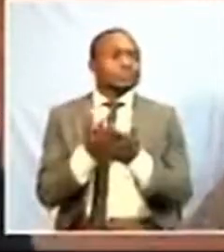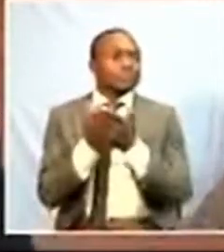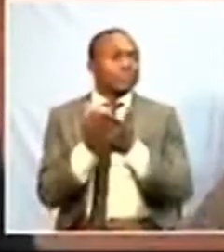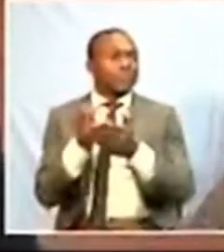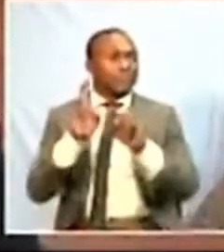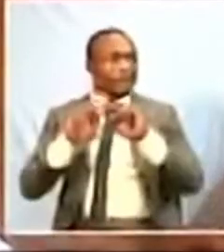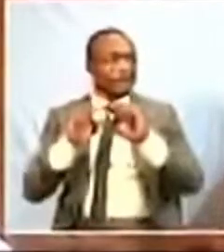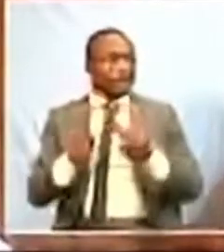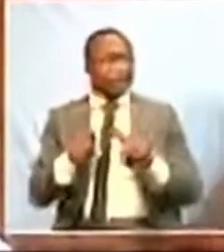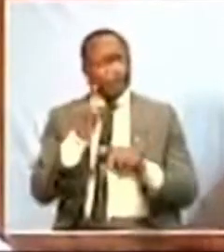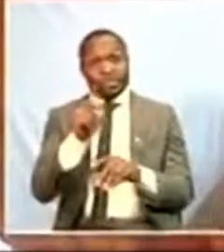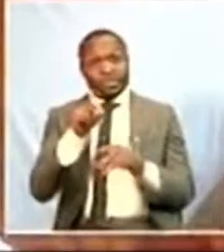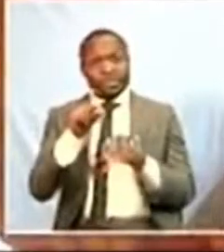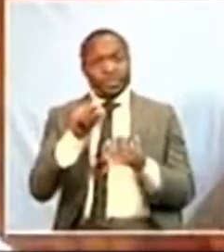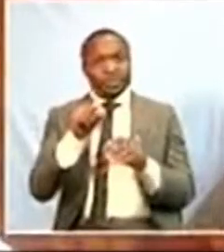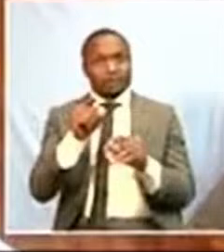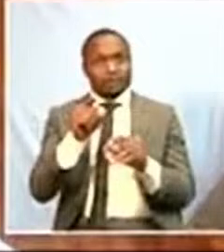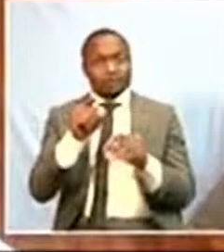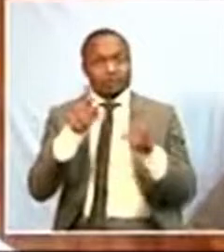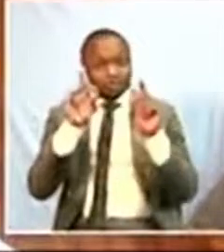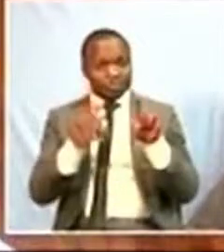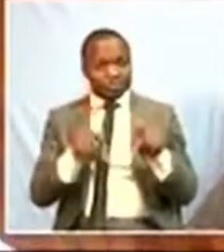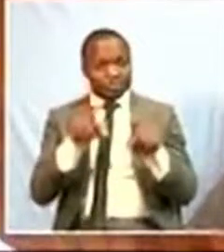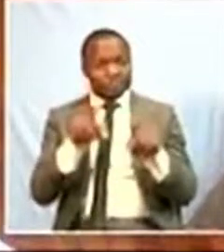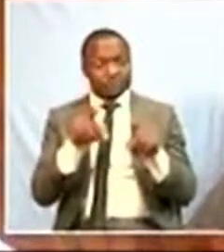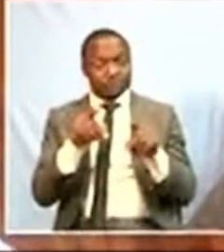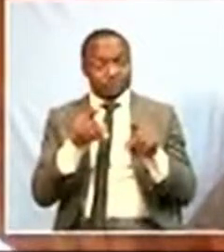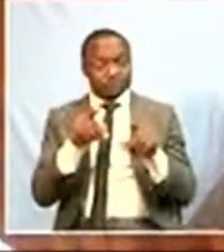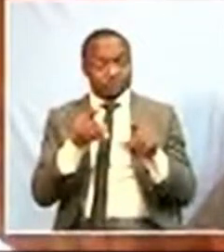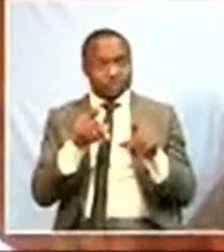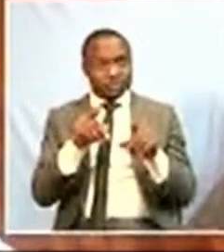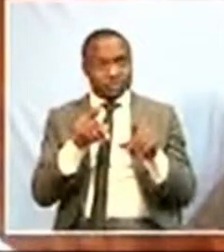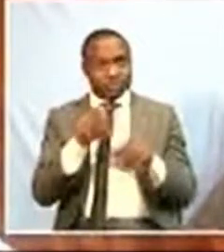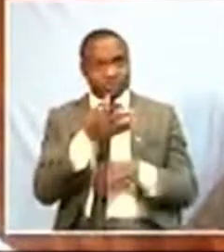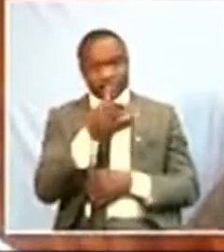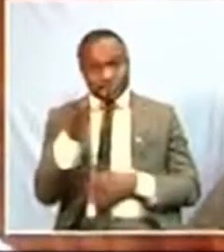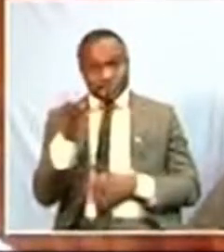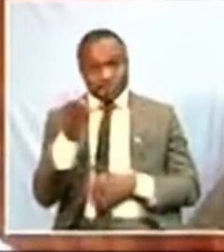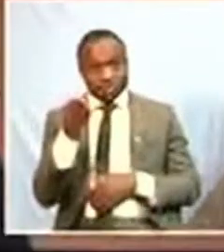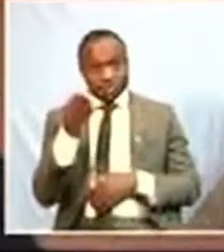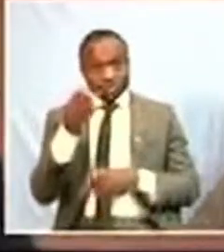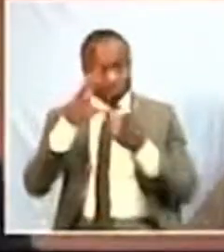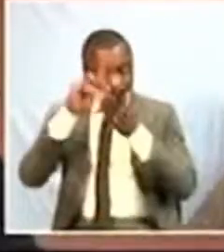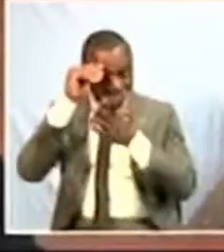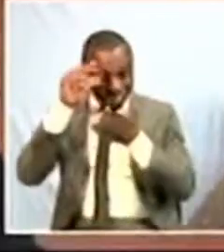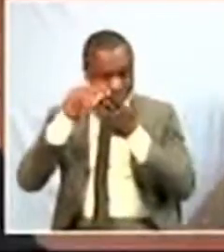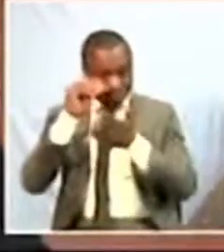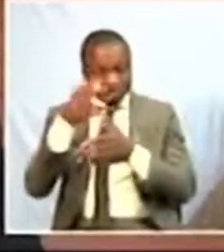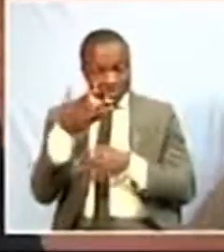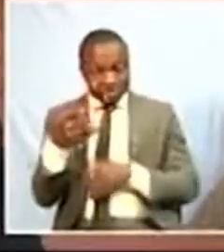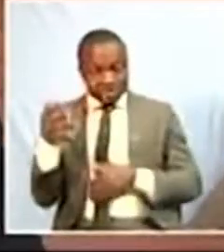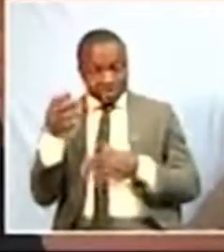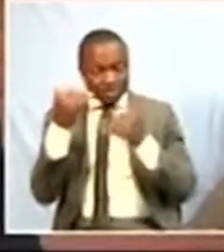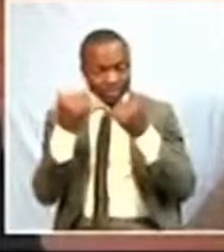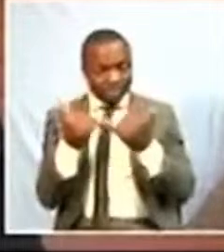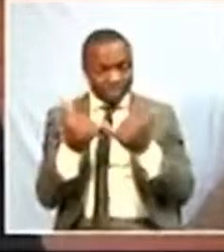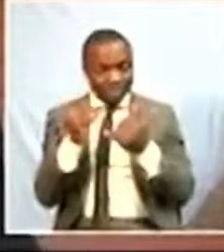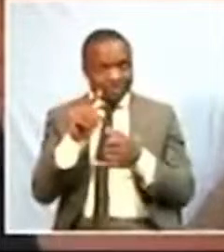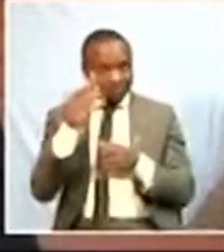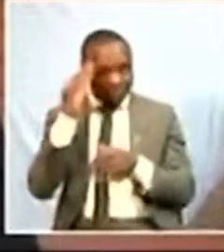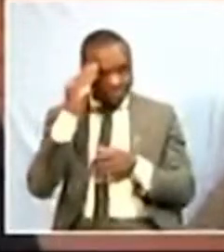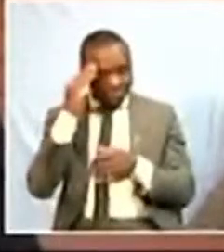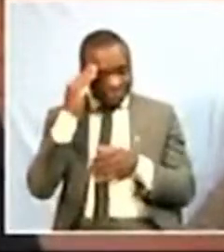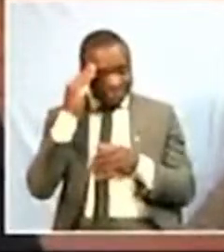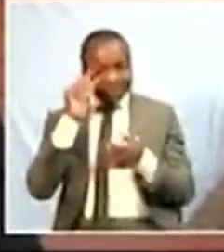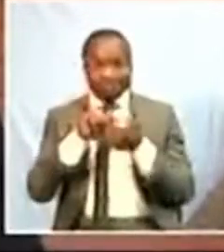sir. Because you are a learned person, so you know the correct usage of these terminologies, and you know the